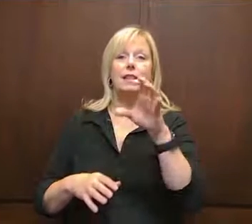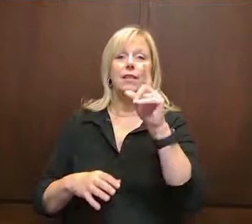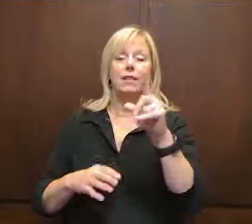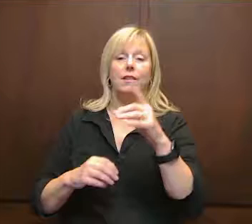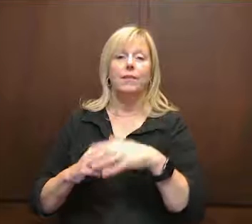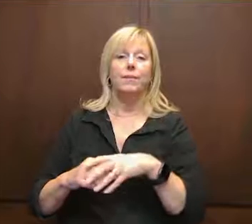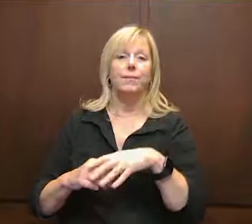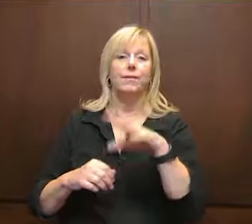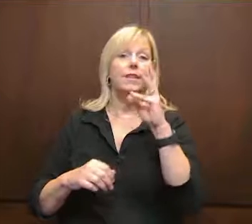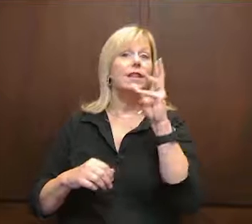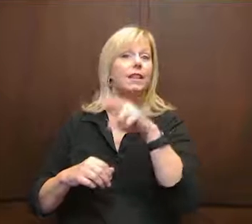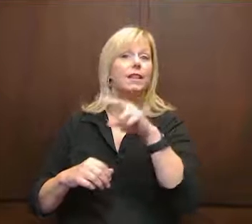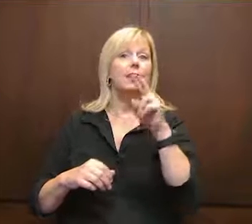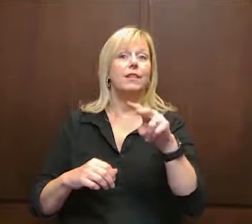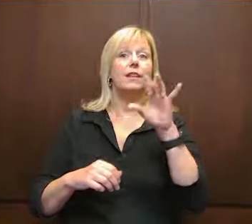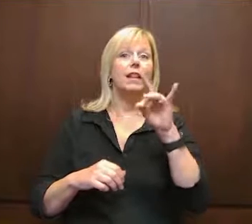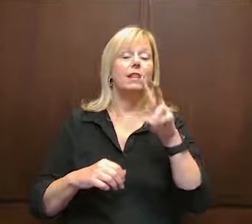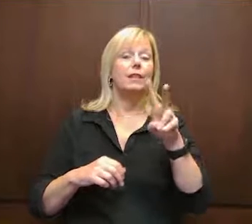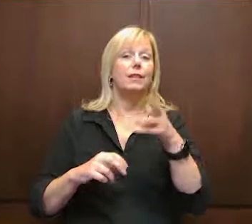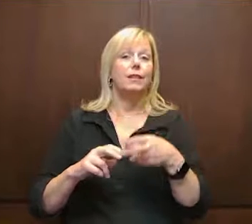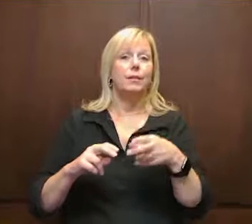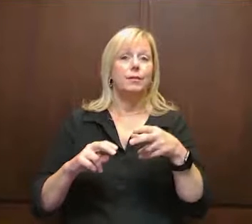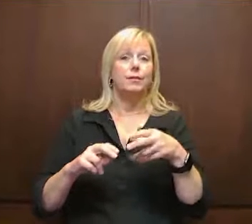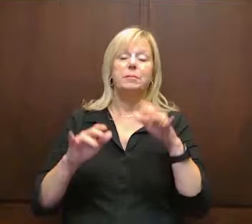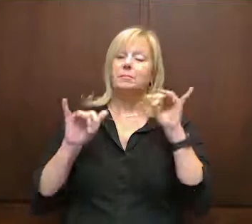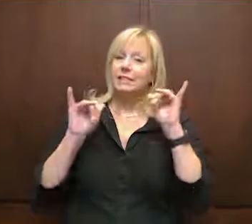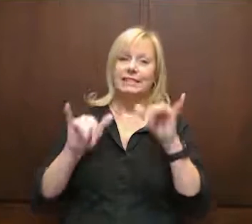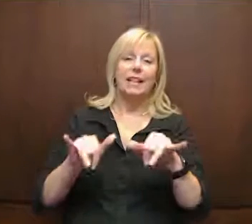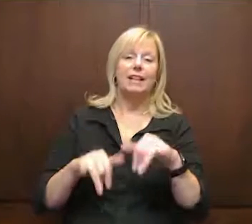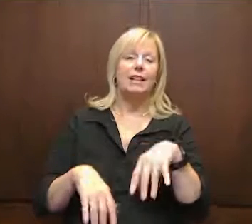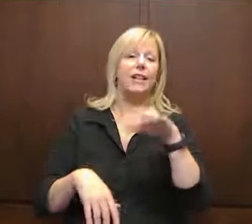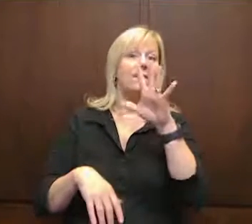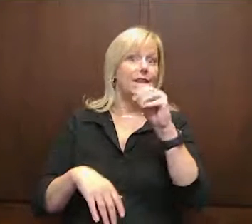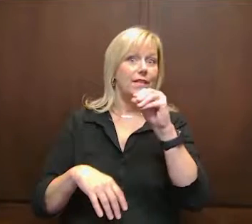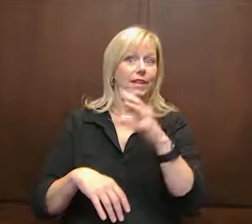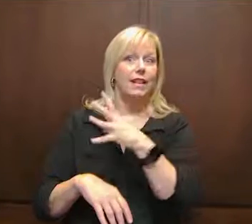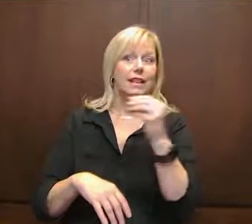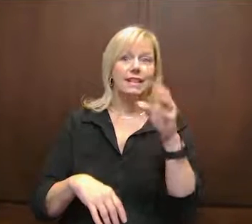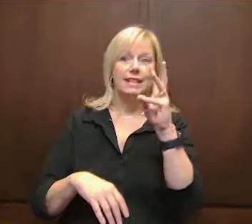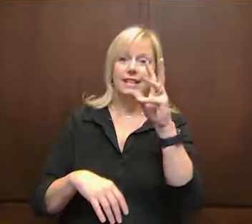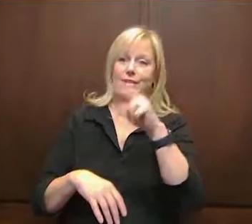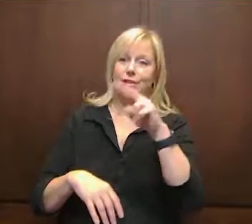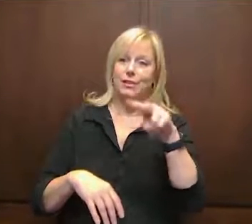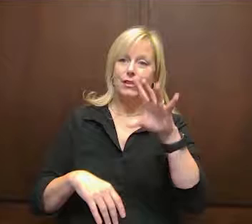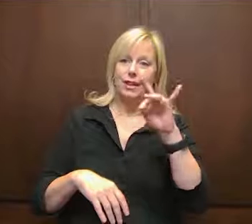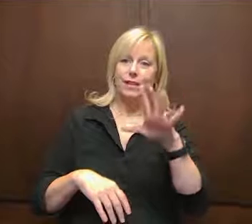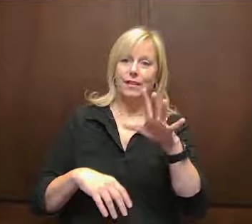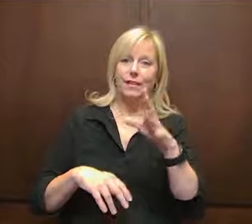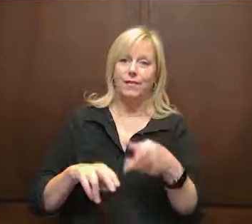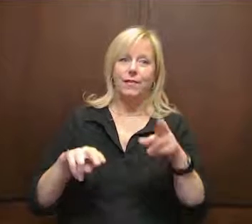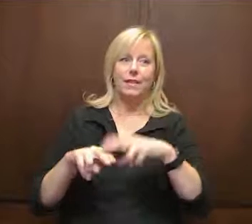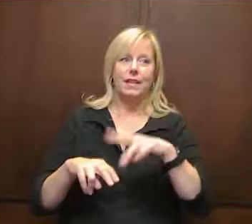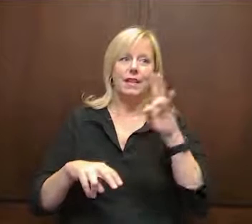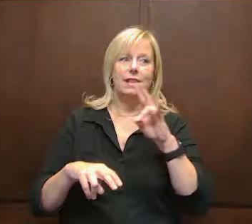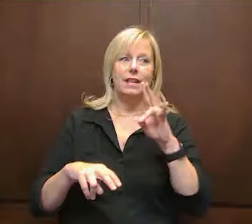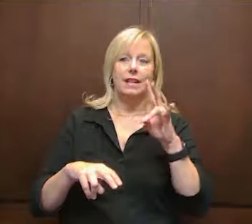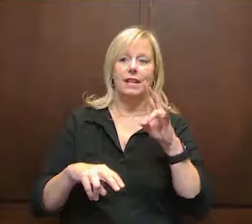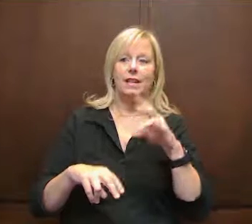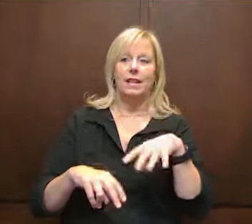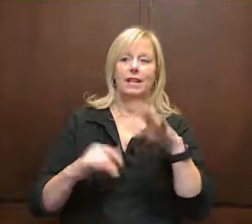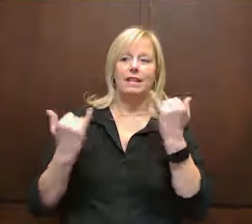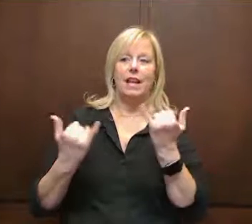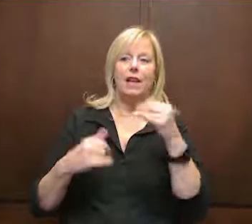2,601. 62282 remains the same at 50, and 62285 is up 7 to